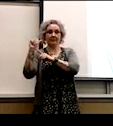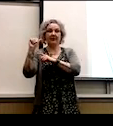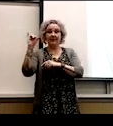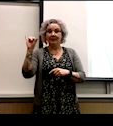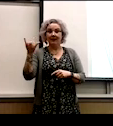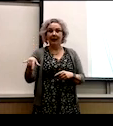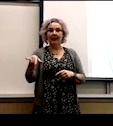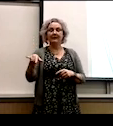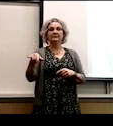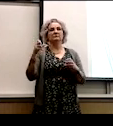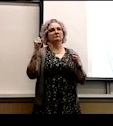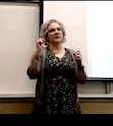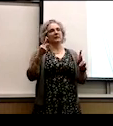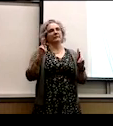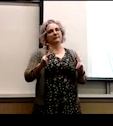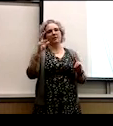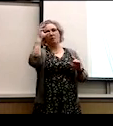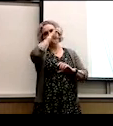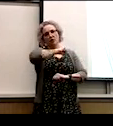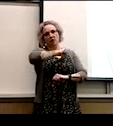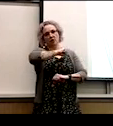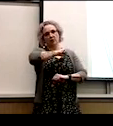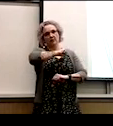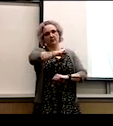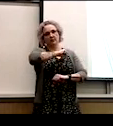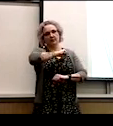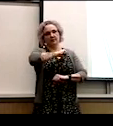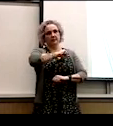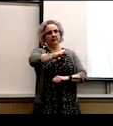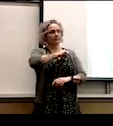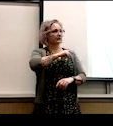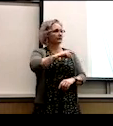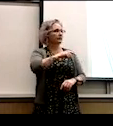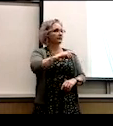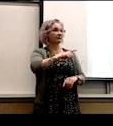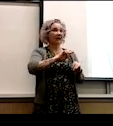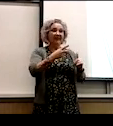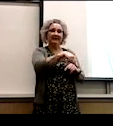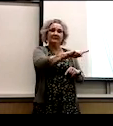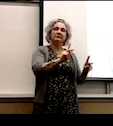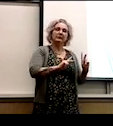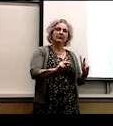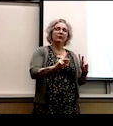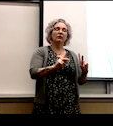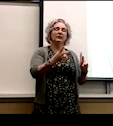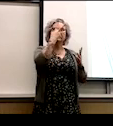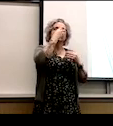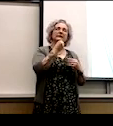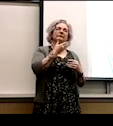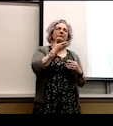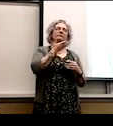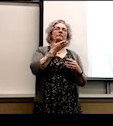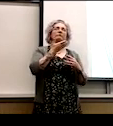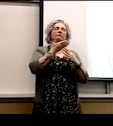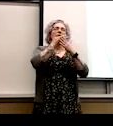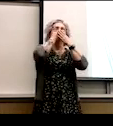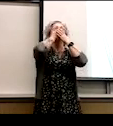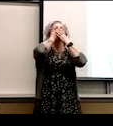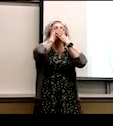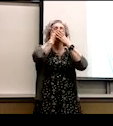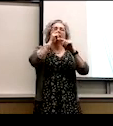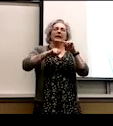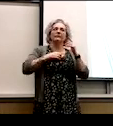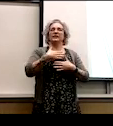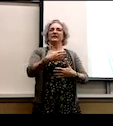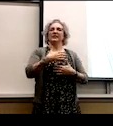in people without Down syndrome. It's like suffocating. My mother taught me not to put a plastic bag over